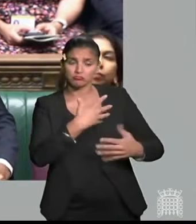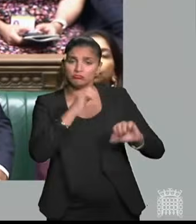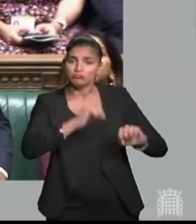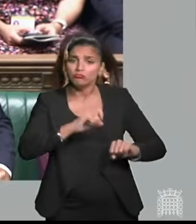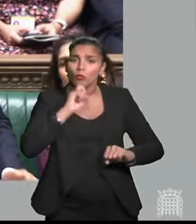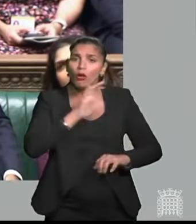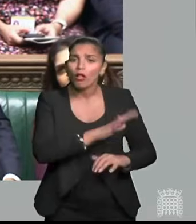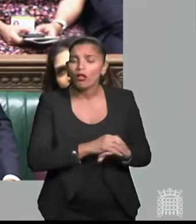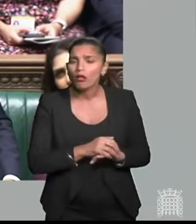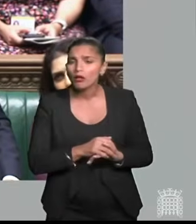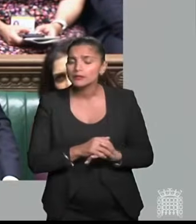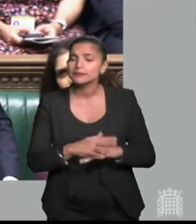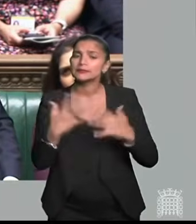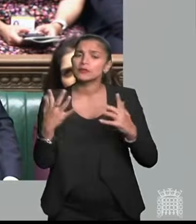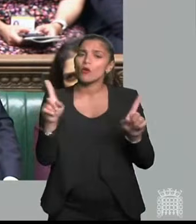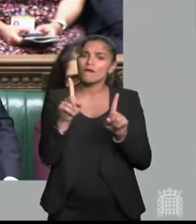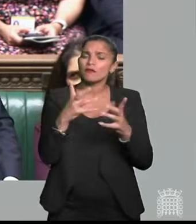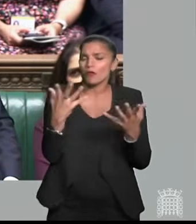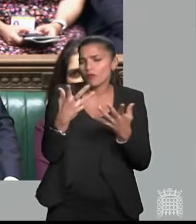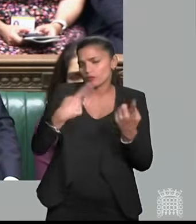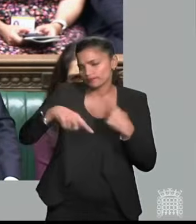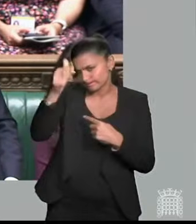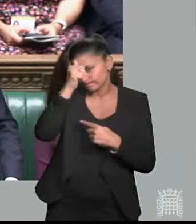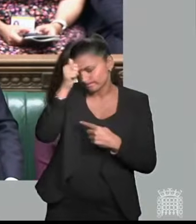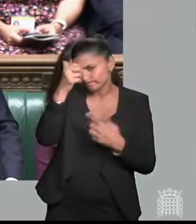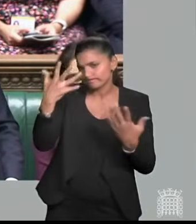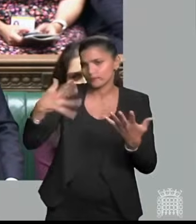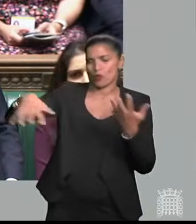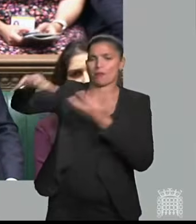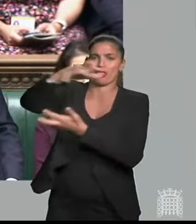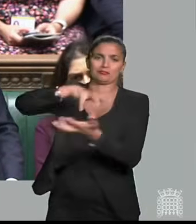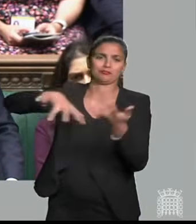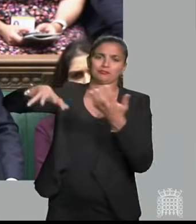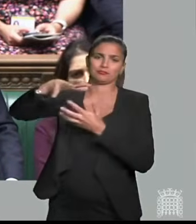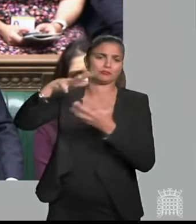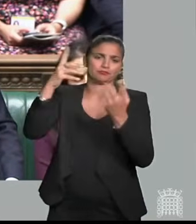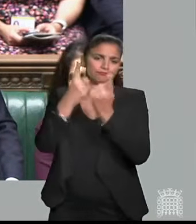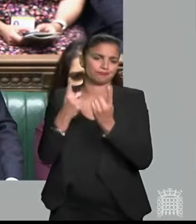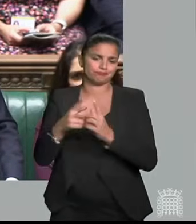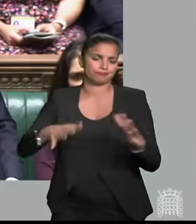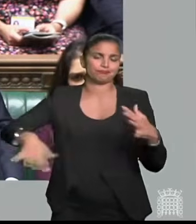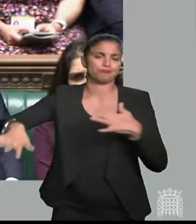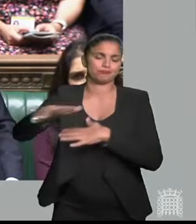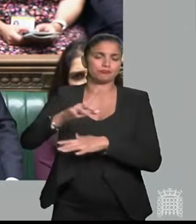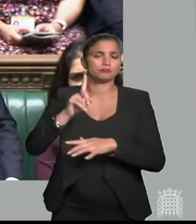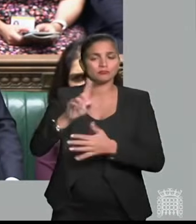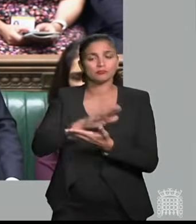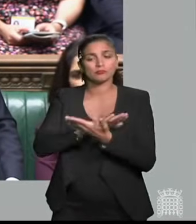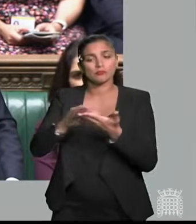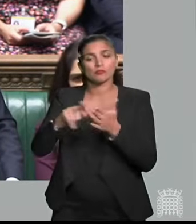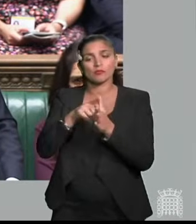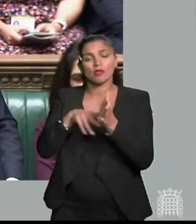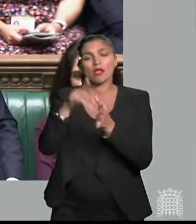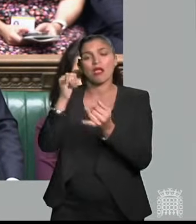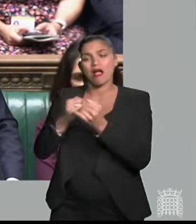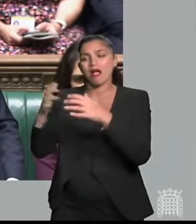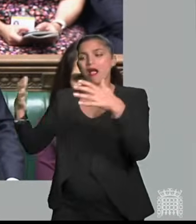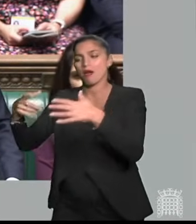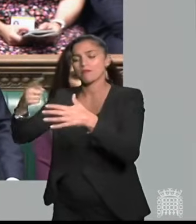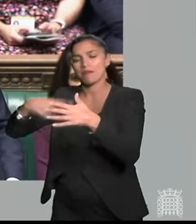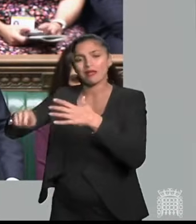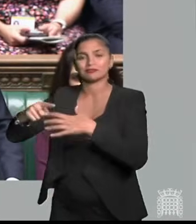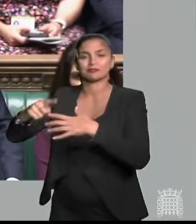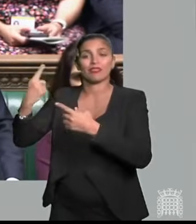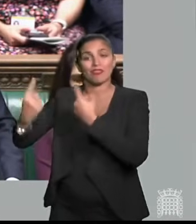incredible complexity and difficulty of the situation on the ground. And it does bear repeating, Hamas is a terrorist organisation